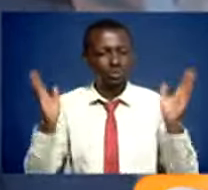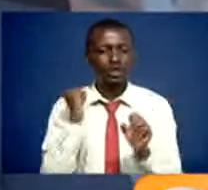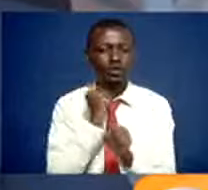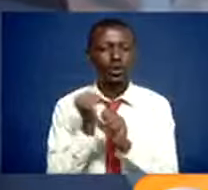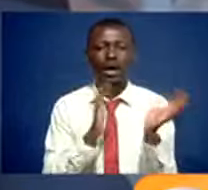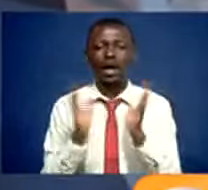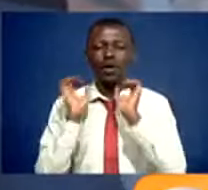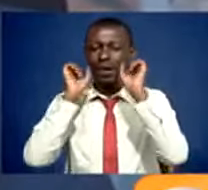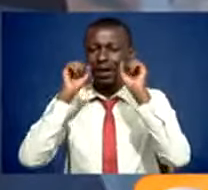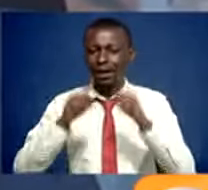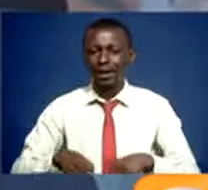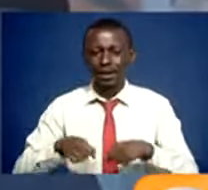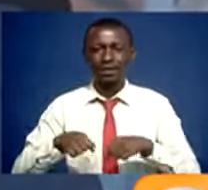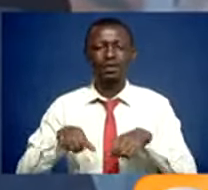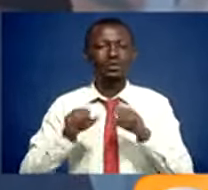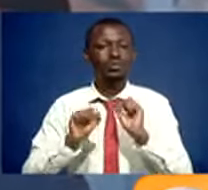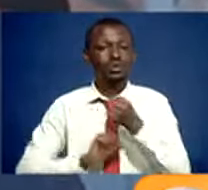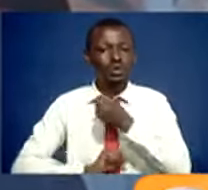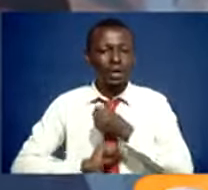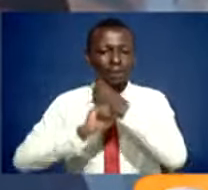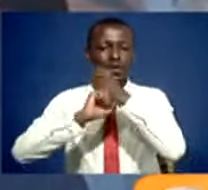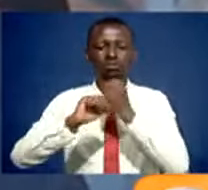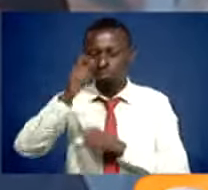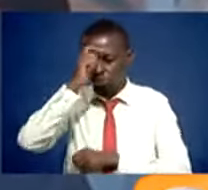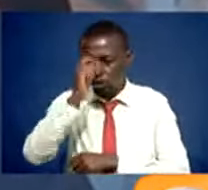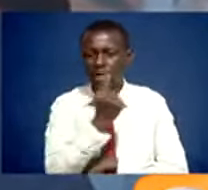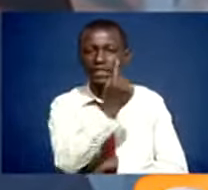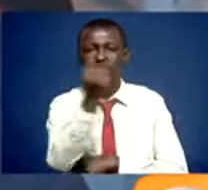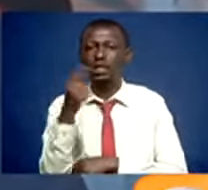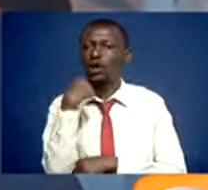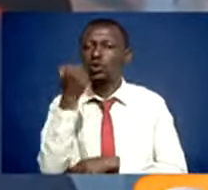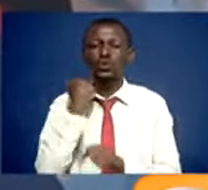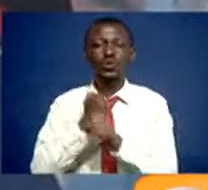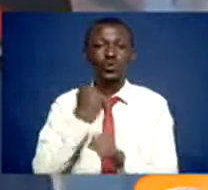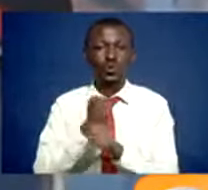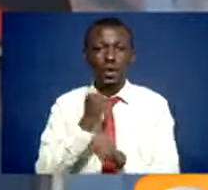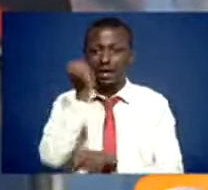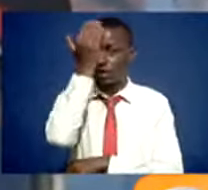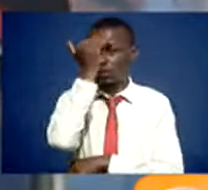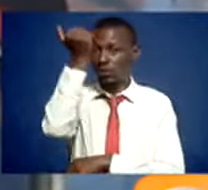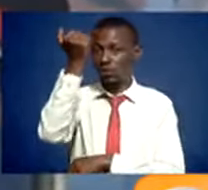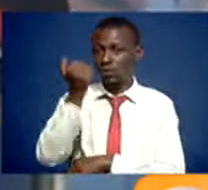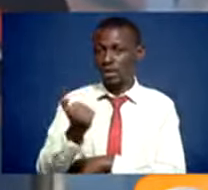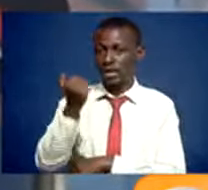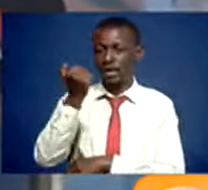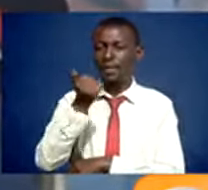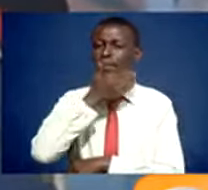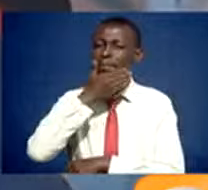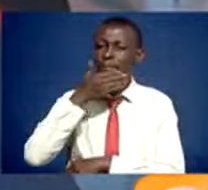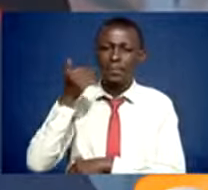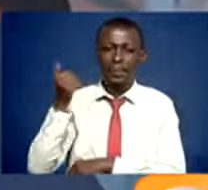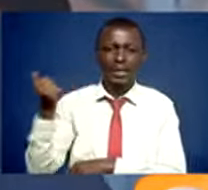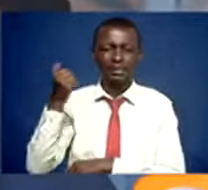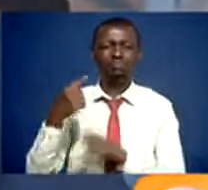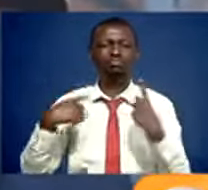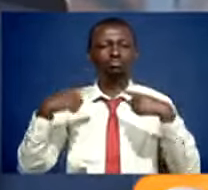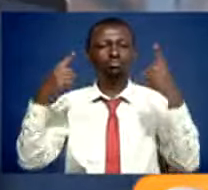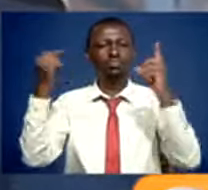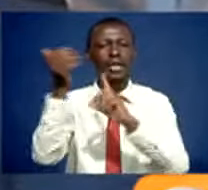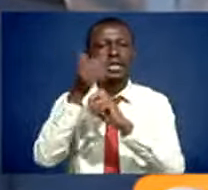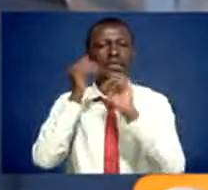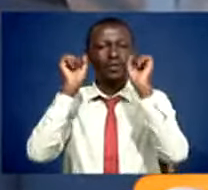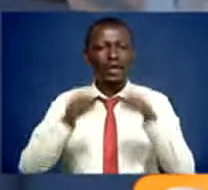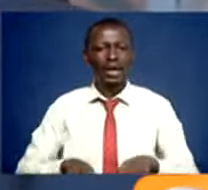must to honor and support everyone who works, because that is the best way of achieving prosperity